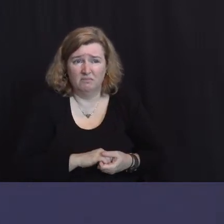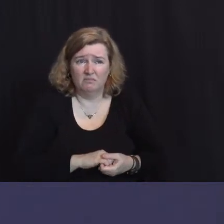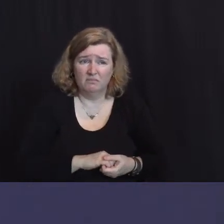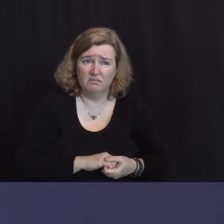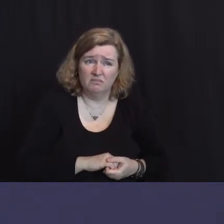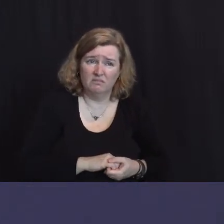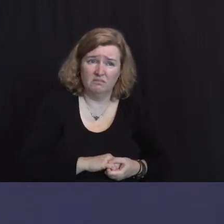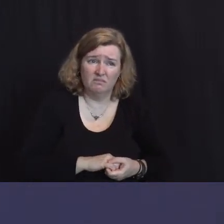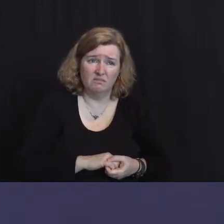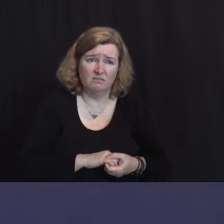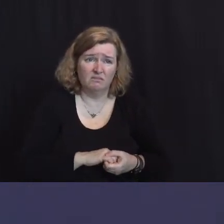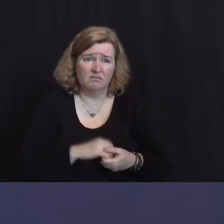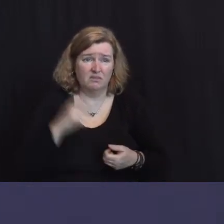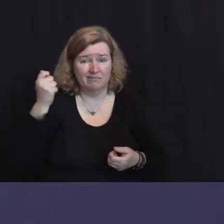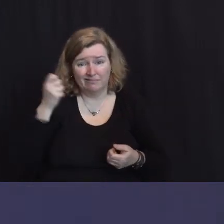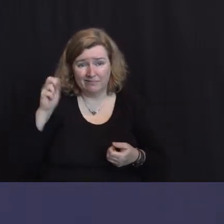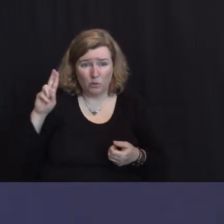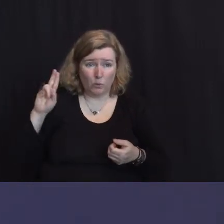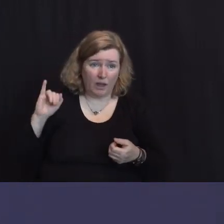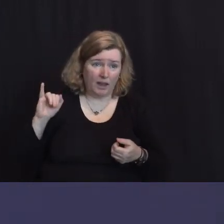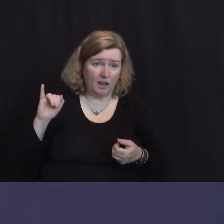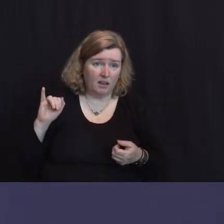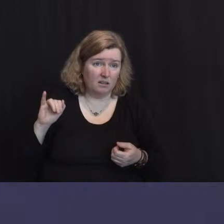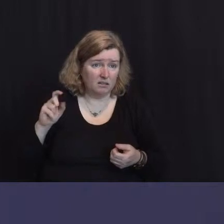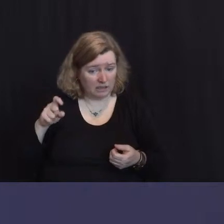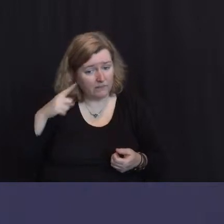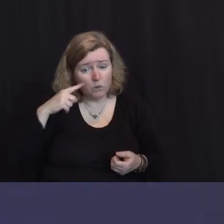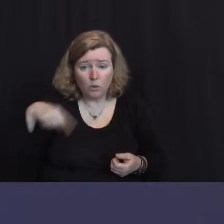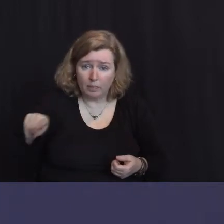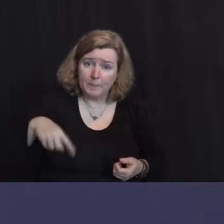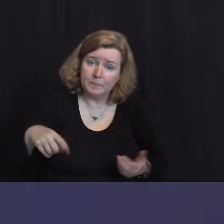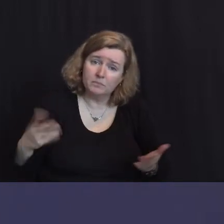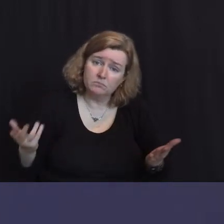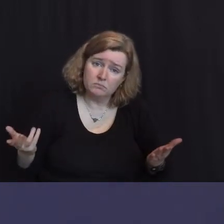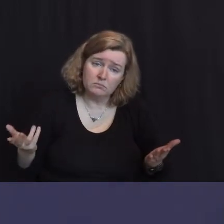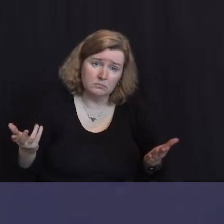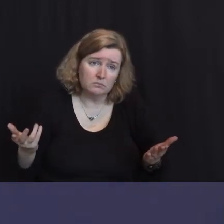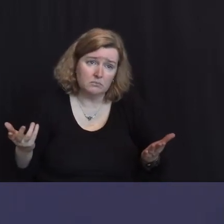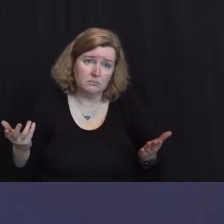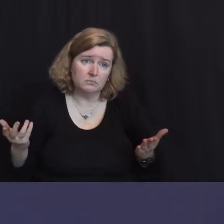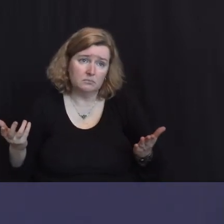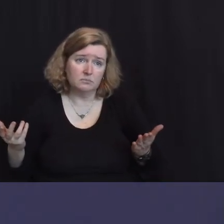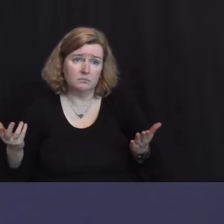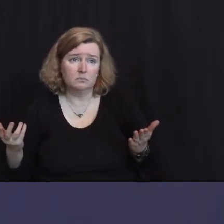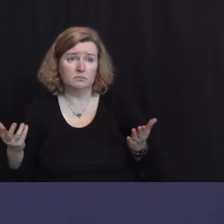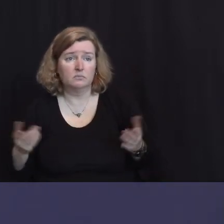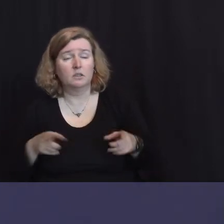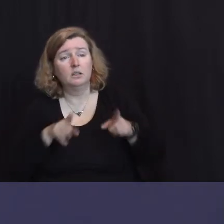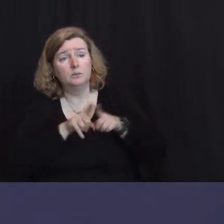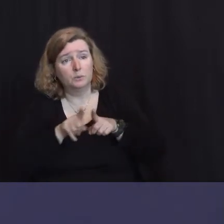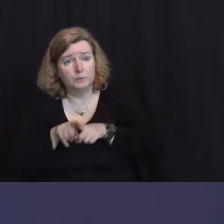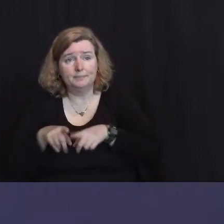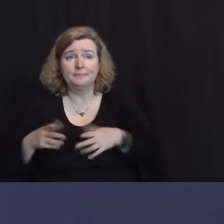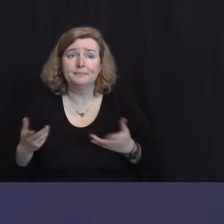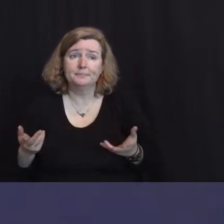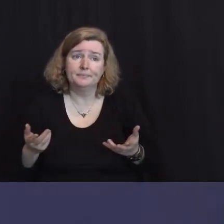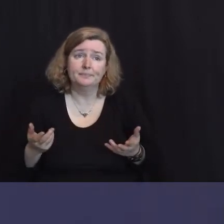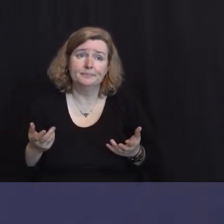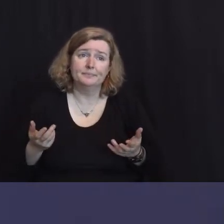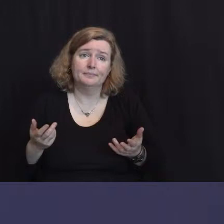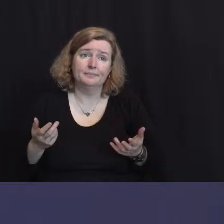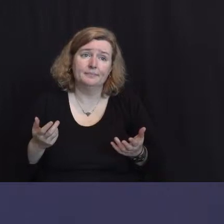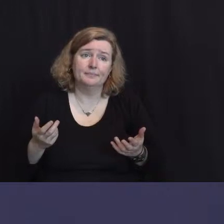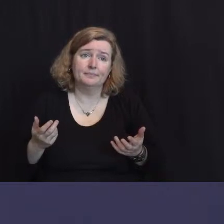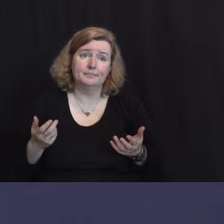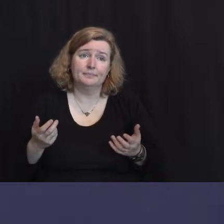are needed for them and for their families. Secondly, it's a passing reality. This is not going to be the case